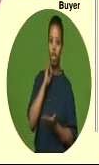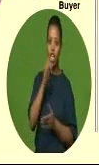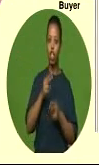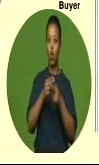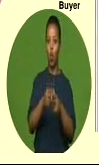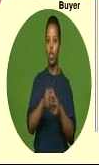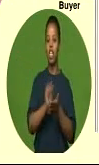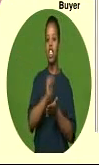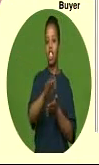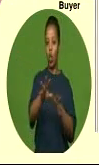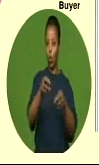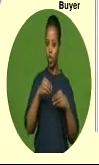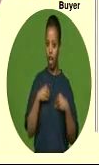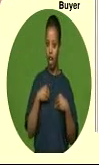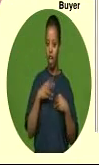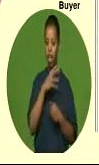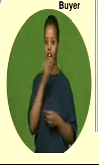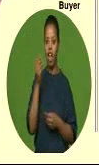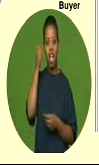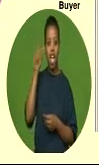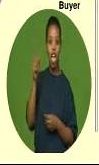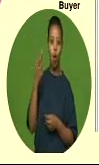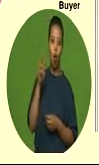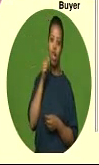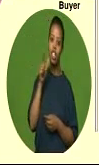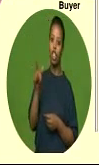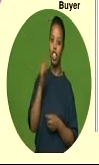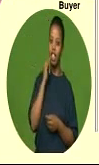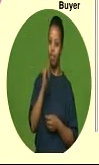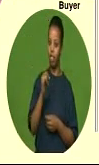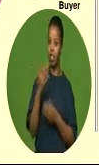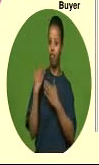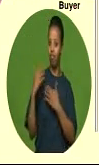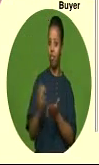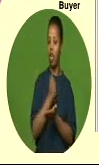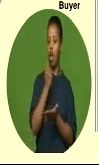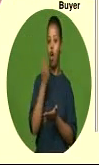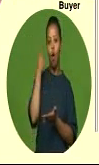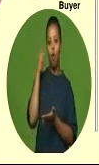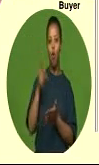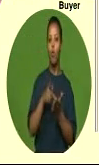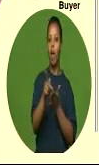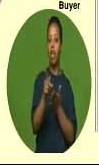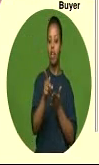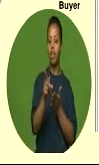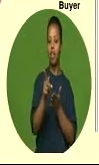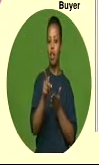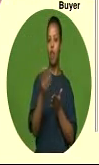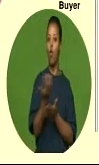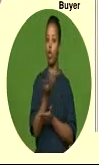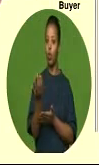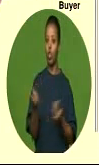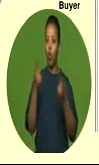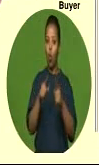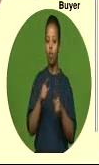the consignee, and he or she is responsible for paying for the goods when they